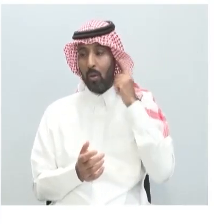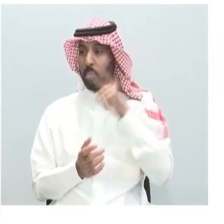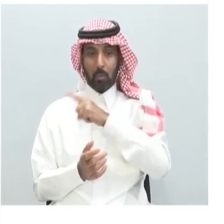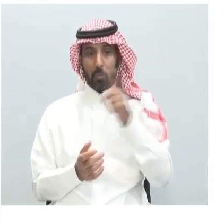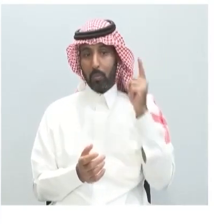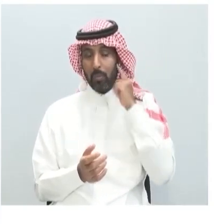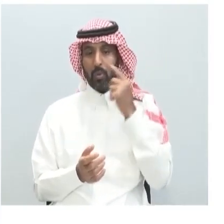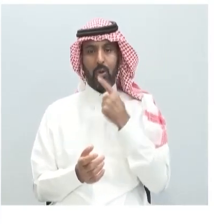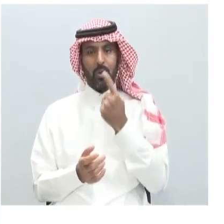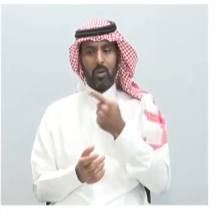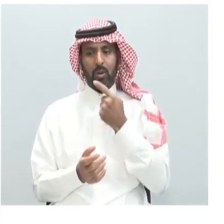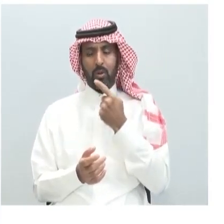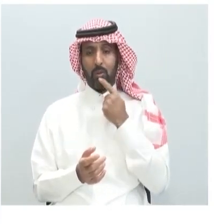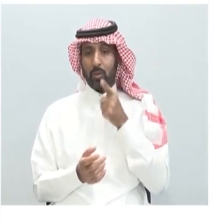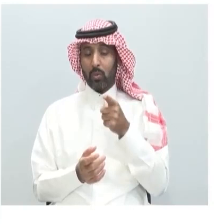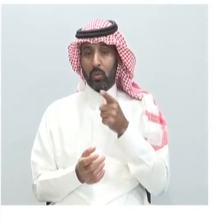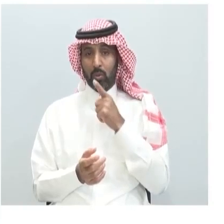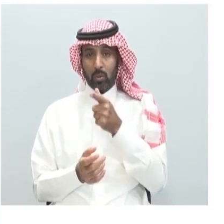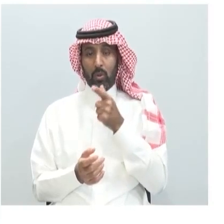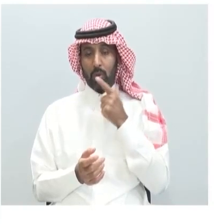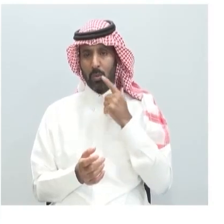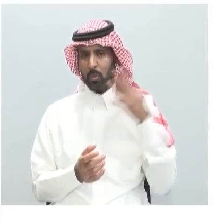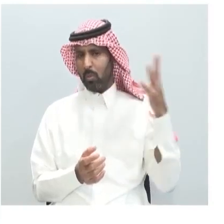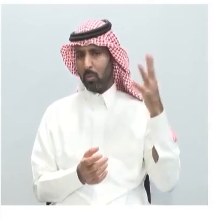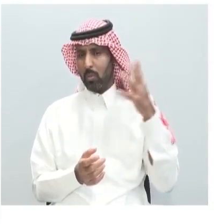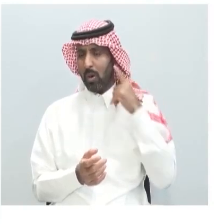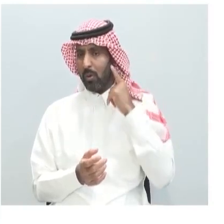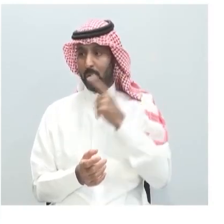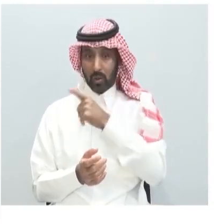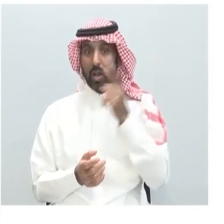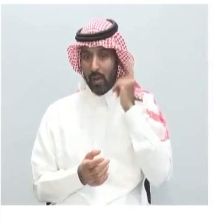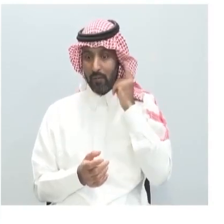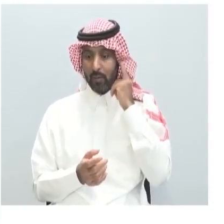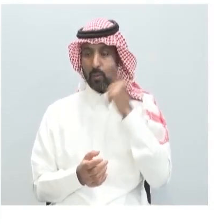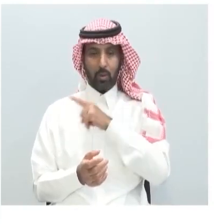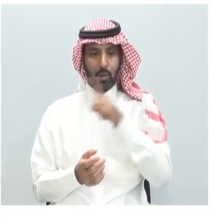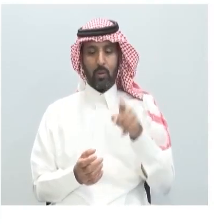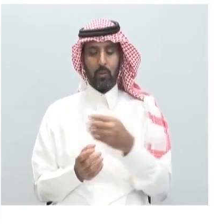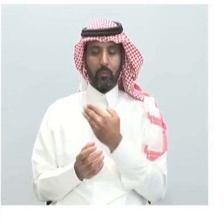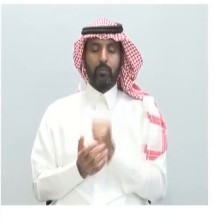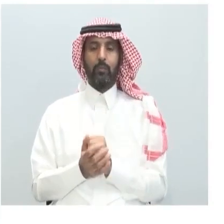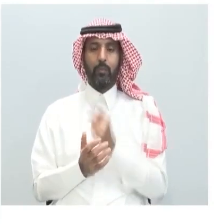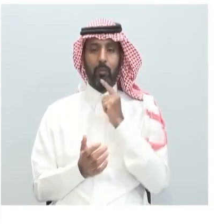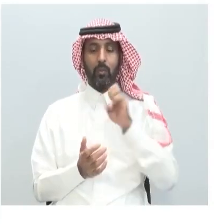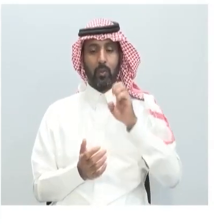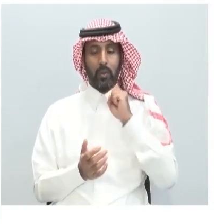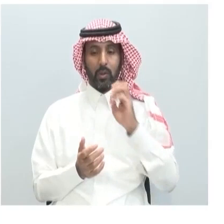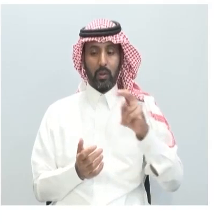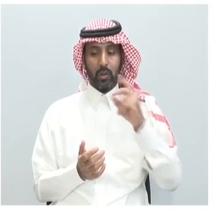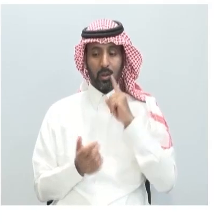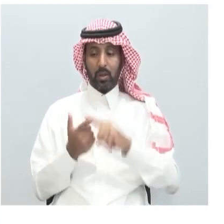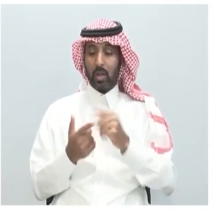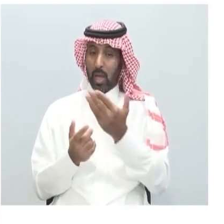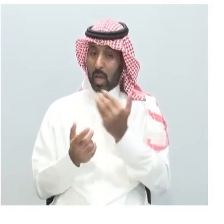hear you. You're talking loudly enough, everyone can hear you. Also, enough can be placed